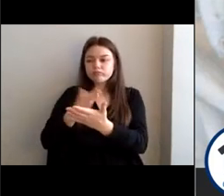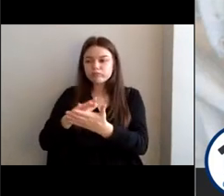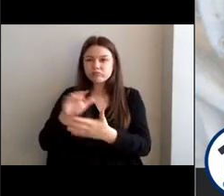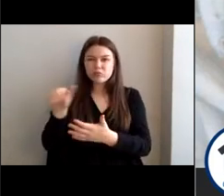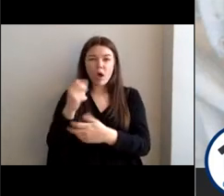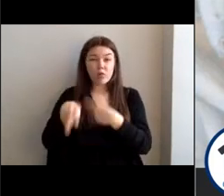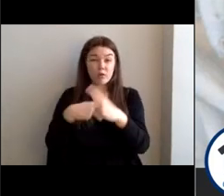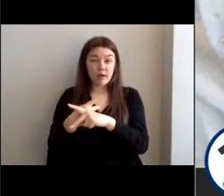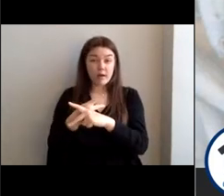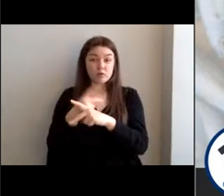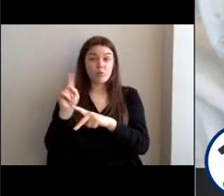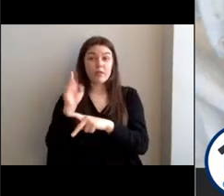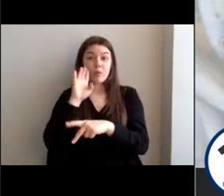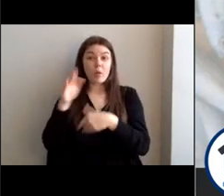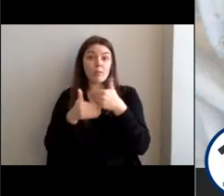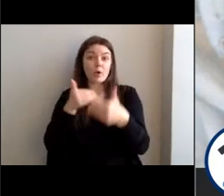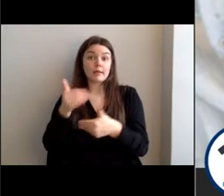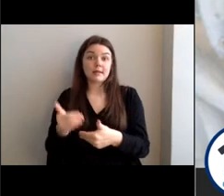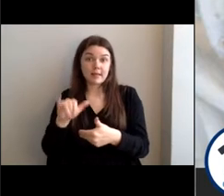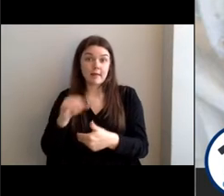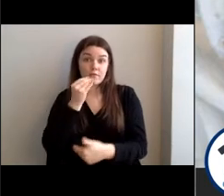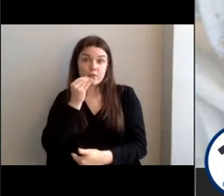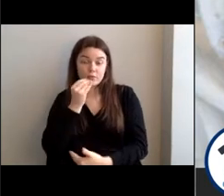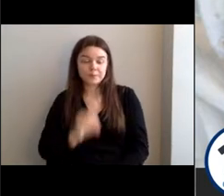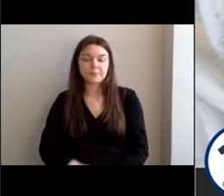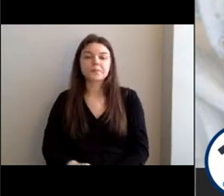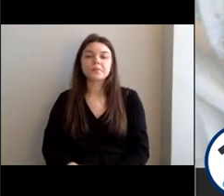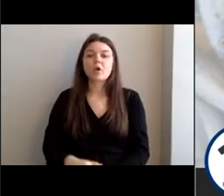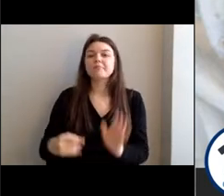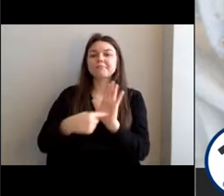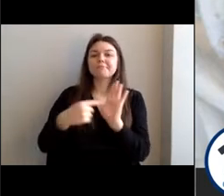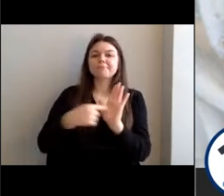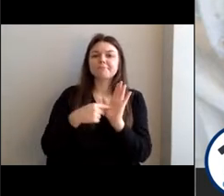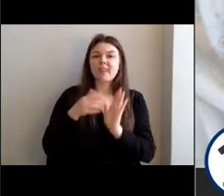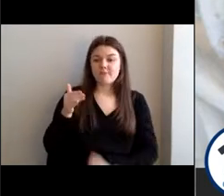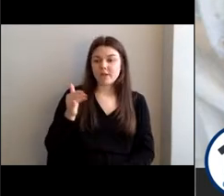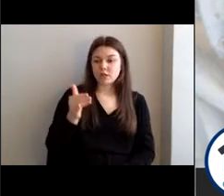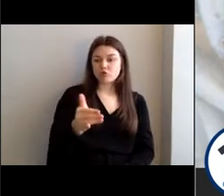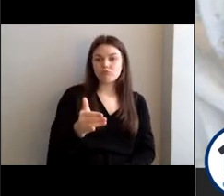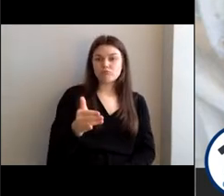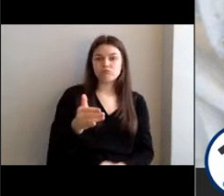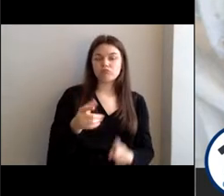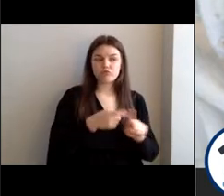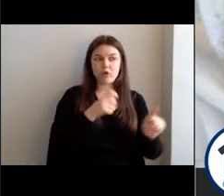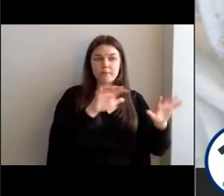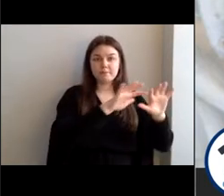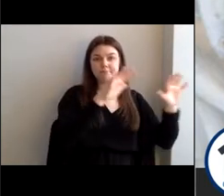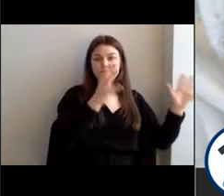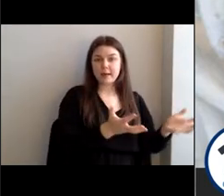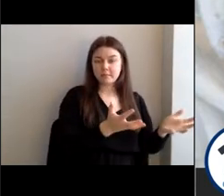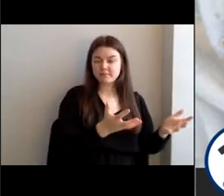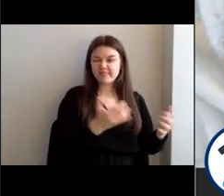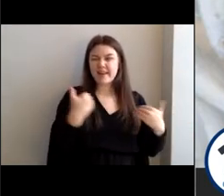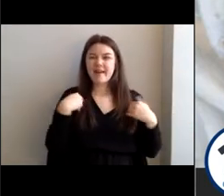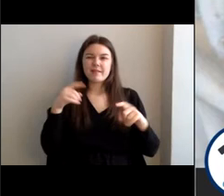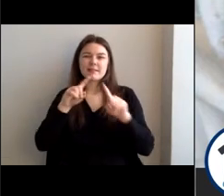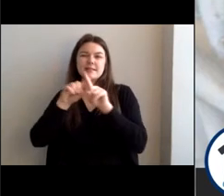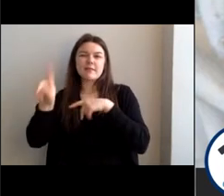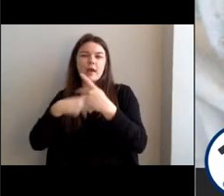that seafood. So if we have, let's say, whole fish that come in from a container, then they have different kind of machines that